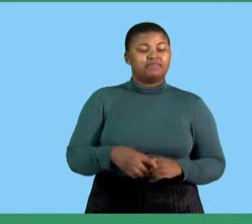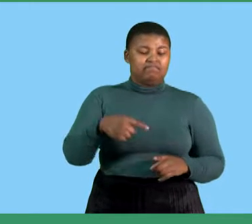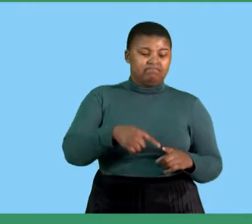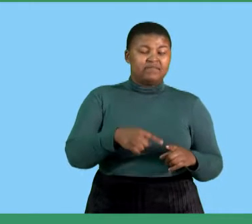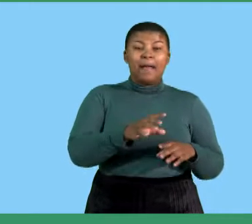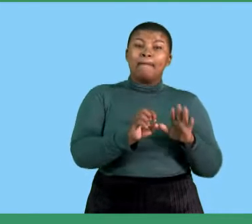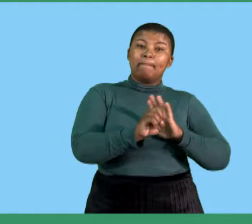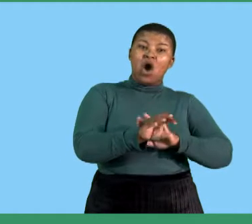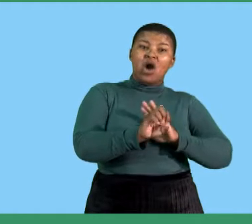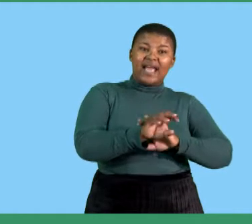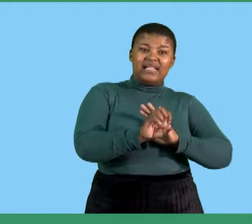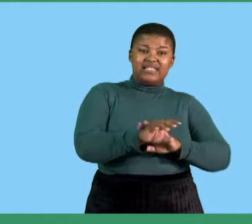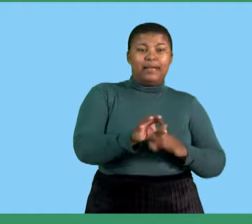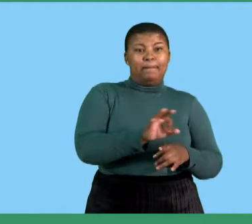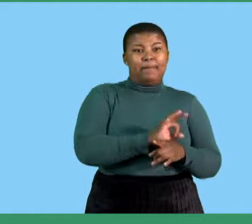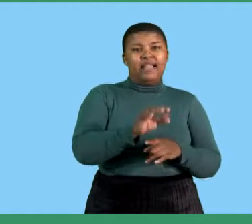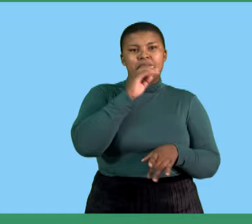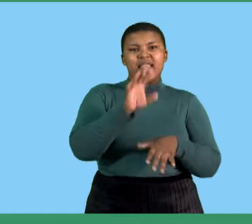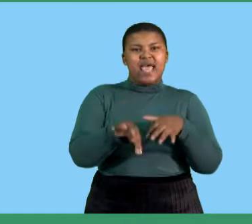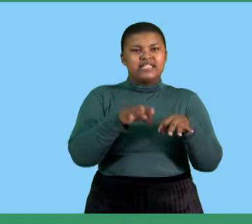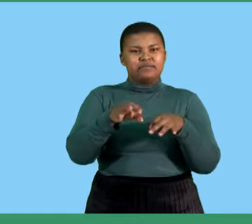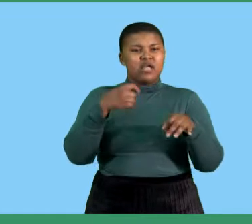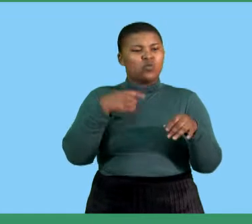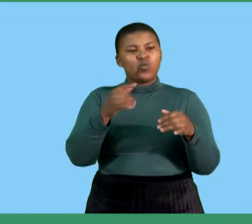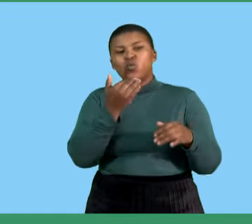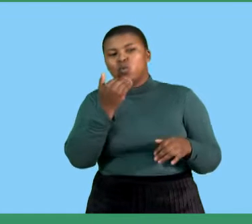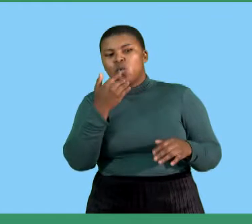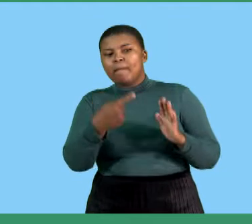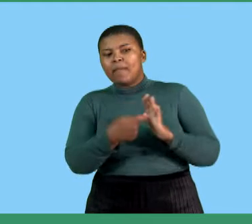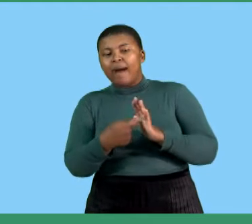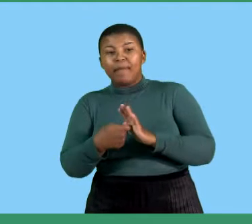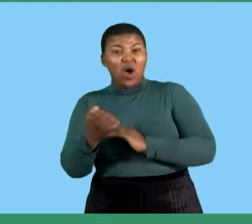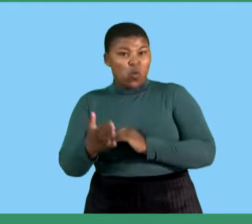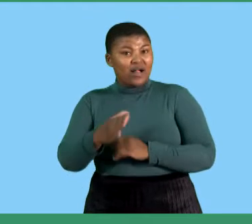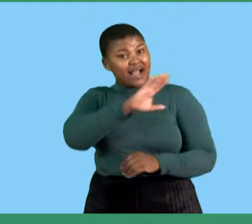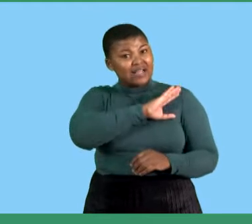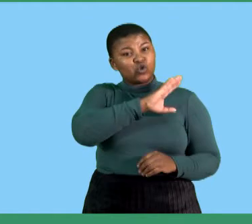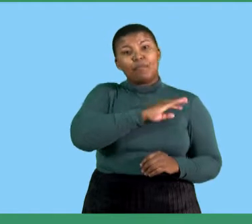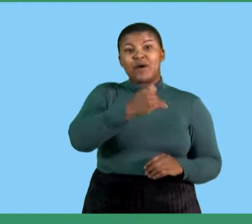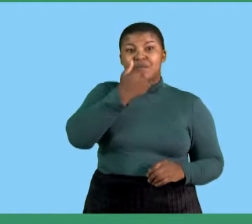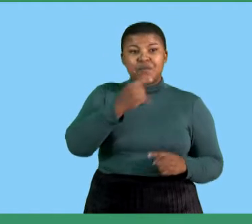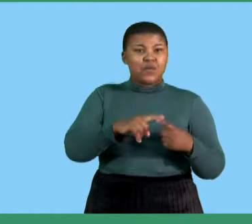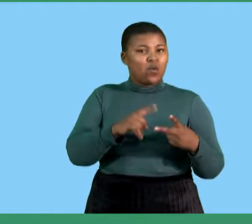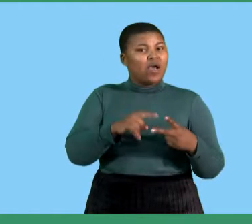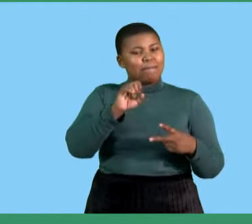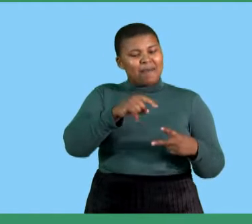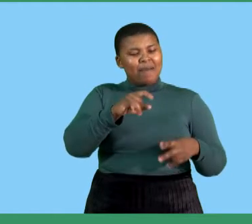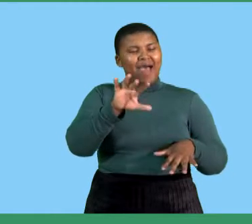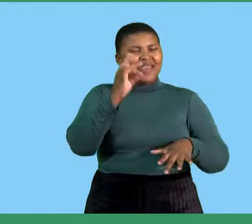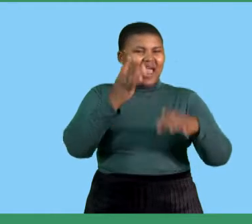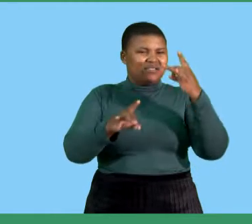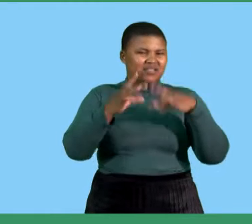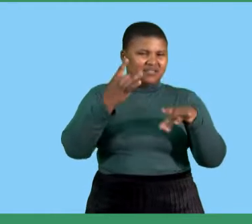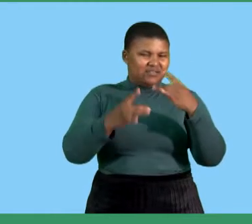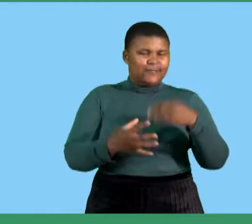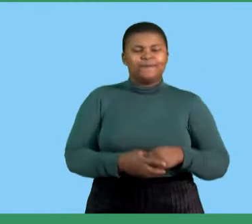market analysis, including the target market. Remember, target market, we're talking your customers, the people that are going to be buying